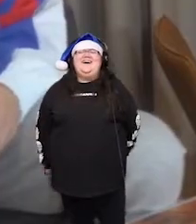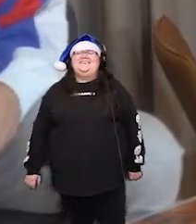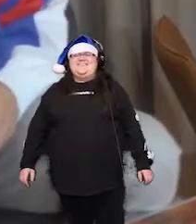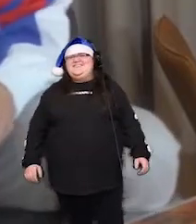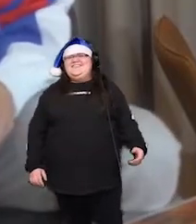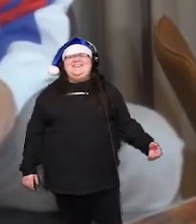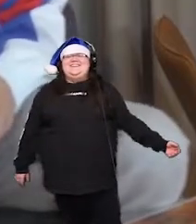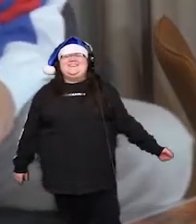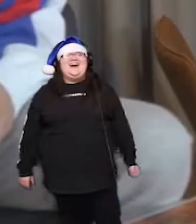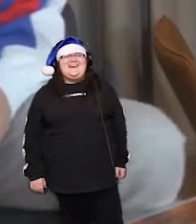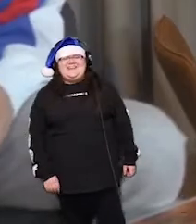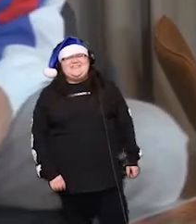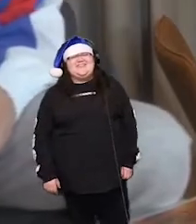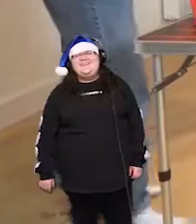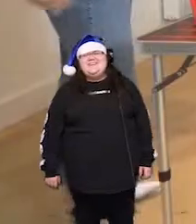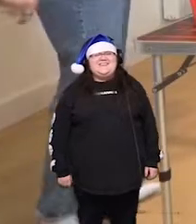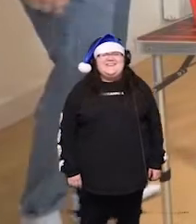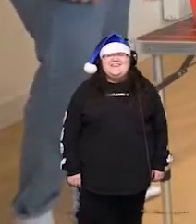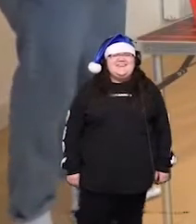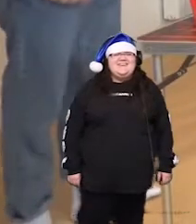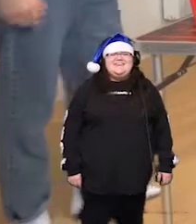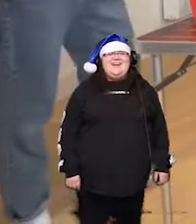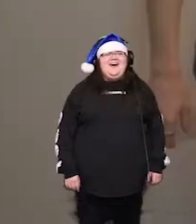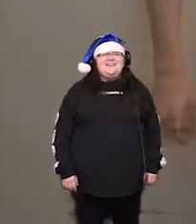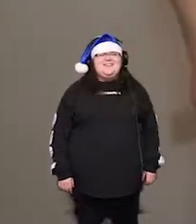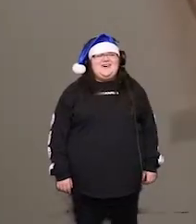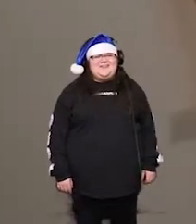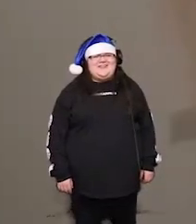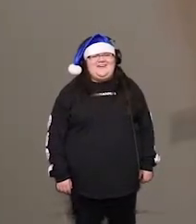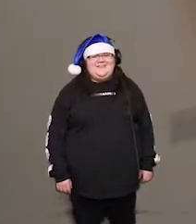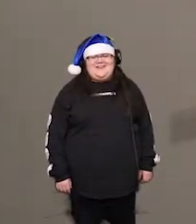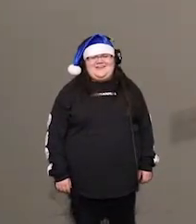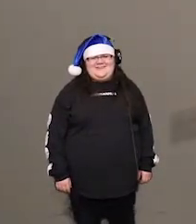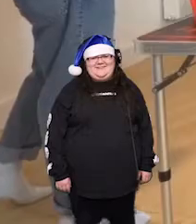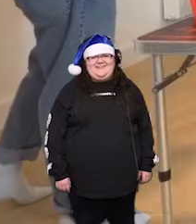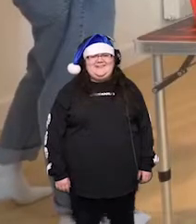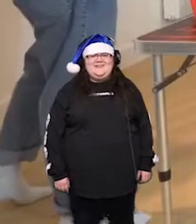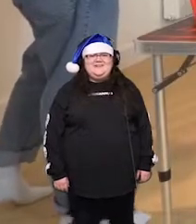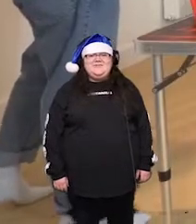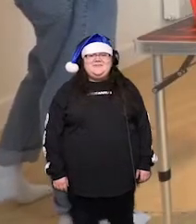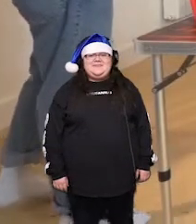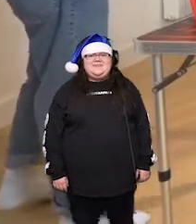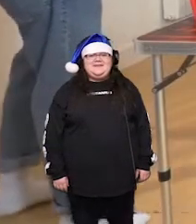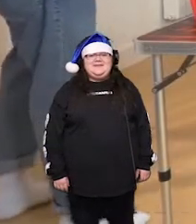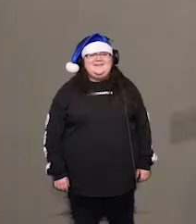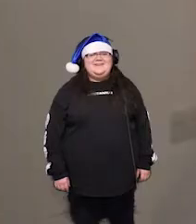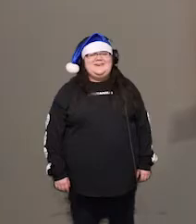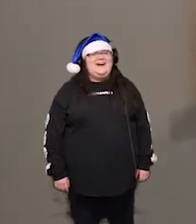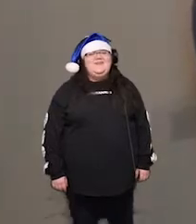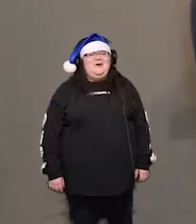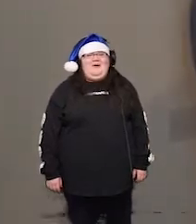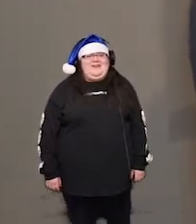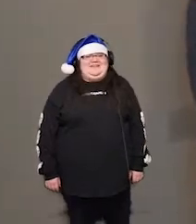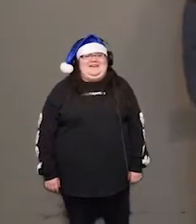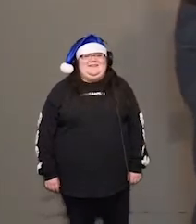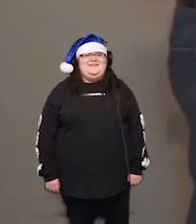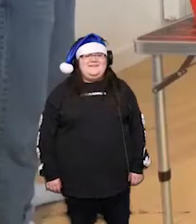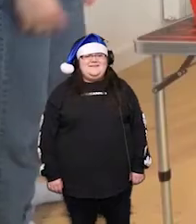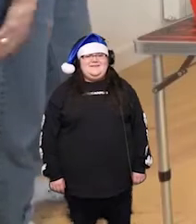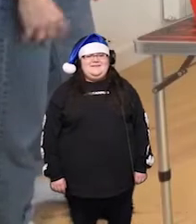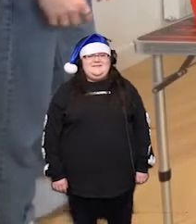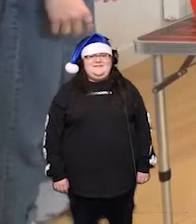God. Oh, that oh you did, Charlie. Fuck off. Now you lost it. Okay, oh God. Why have I done that? I don't know why you